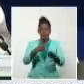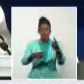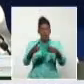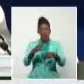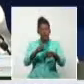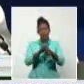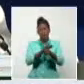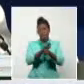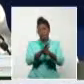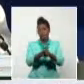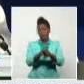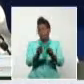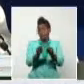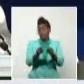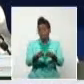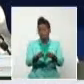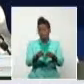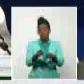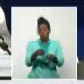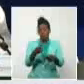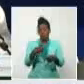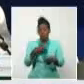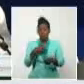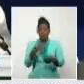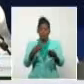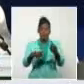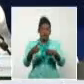with COVID-19.